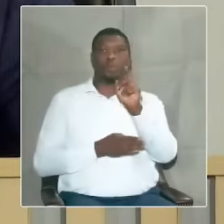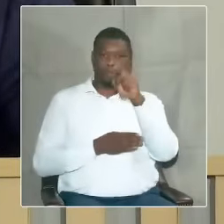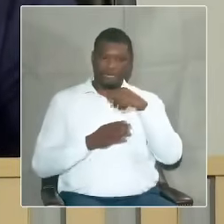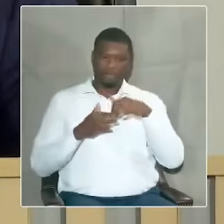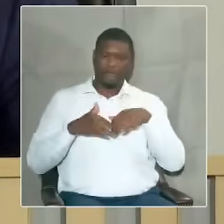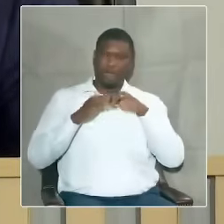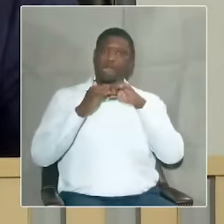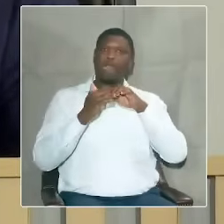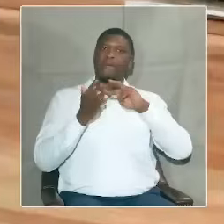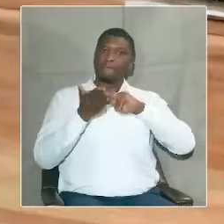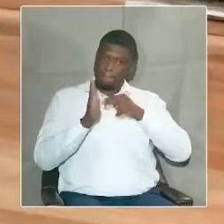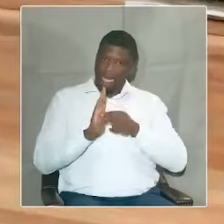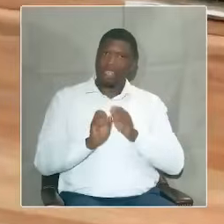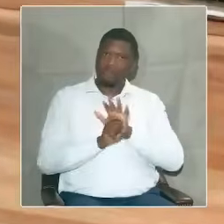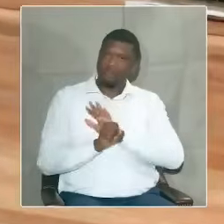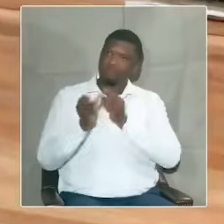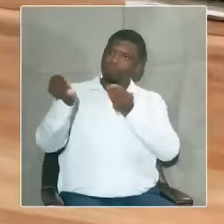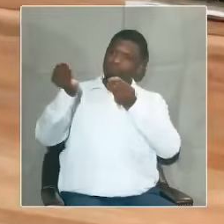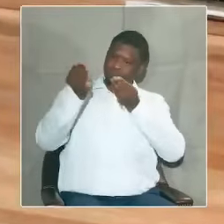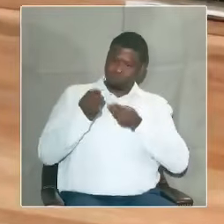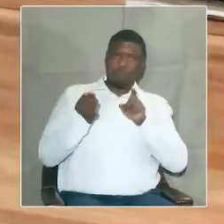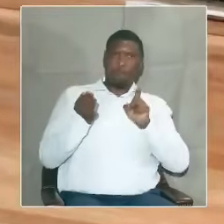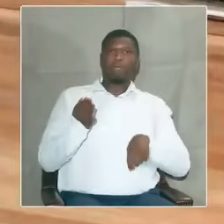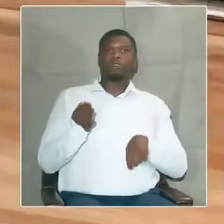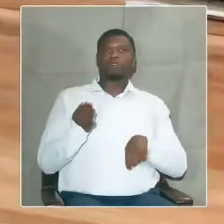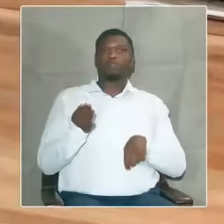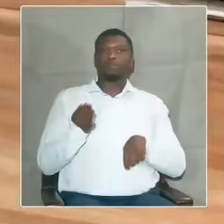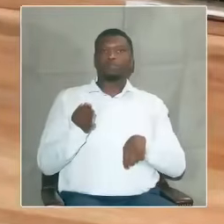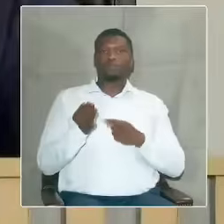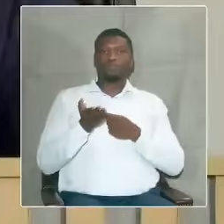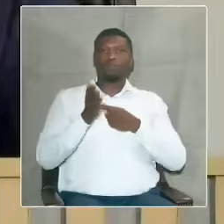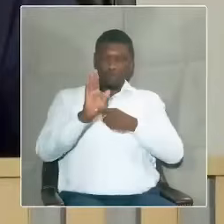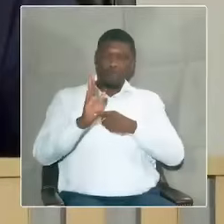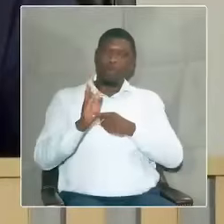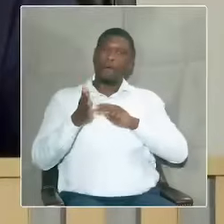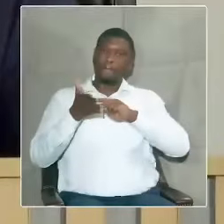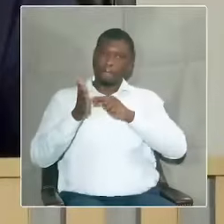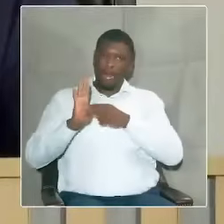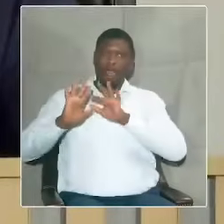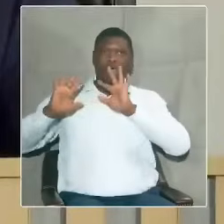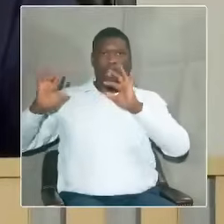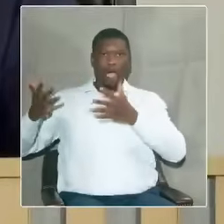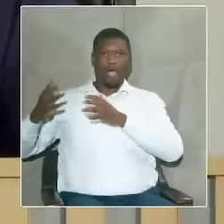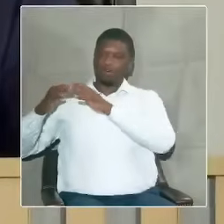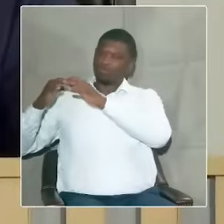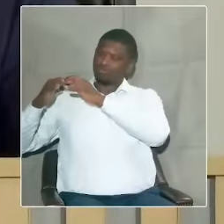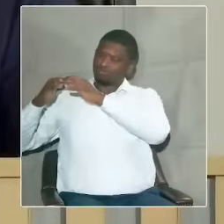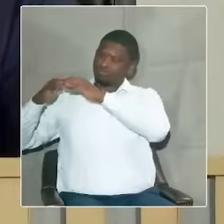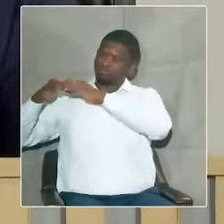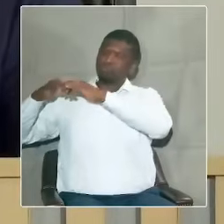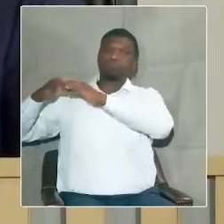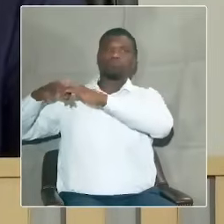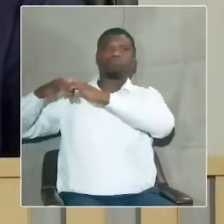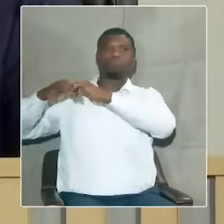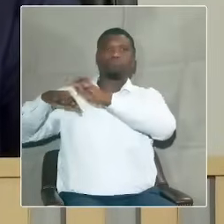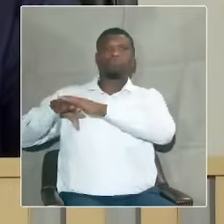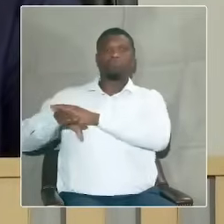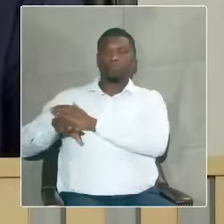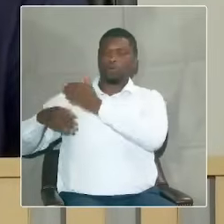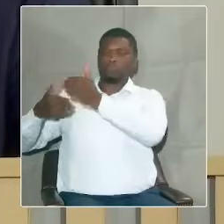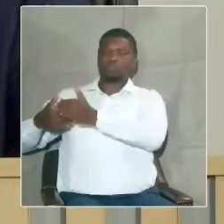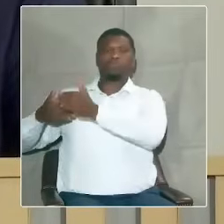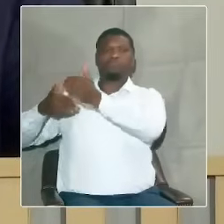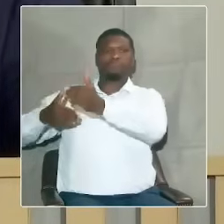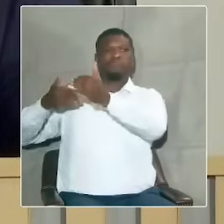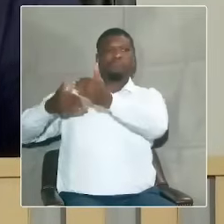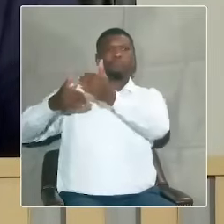somewhere. He should come with this winding down plan that clearly says what and how it should happen,